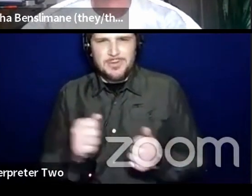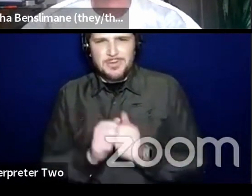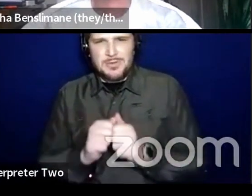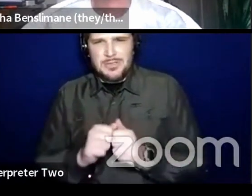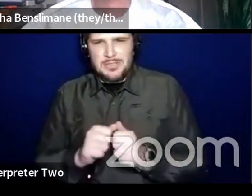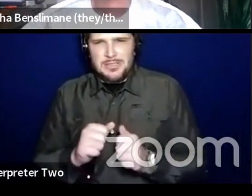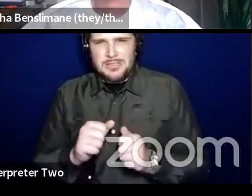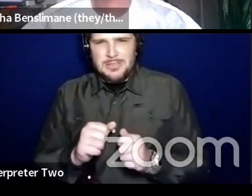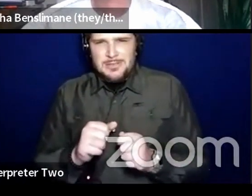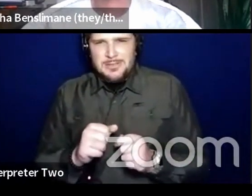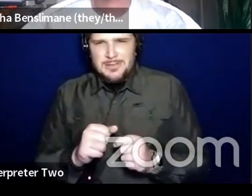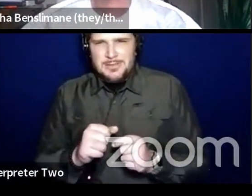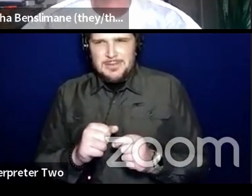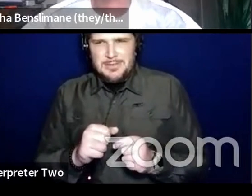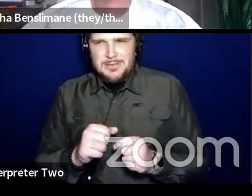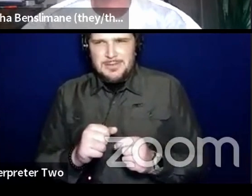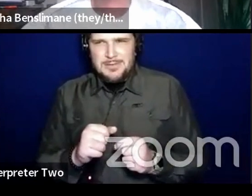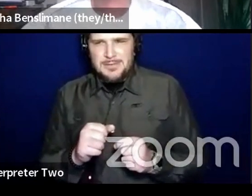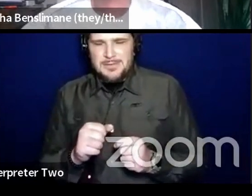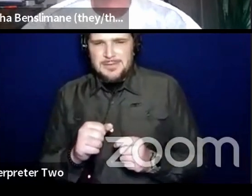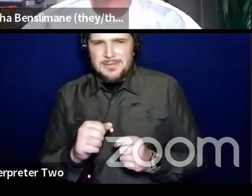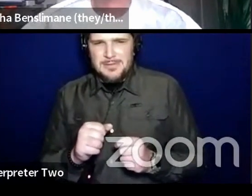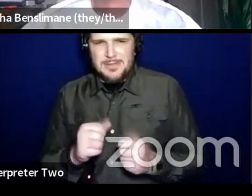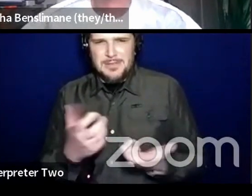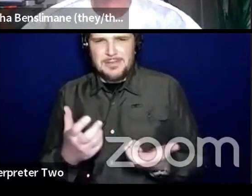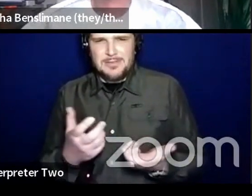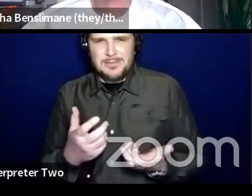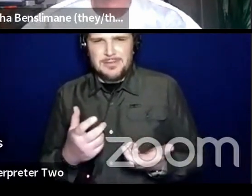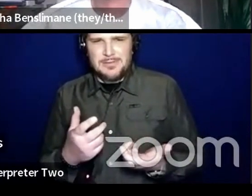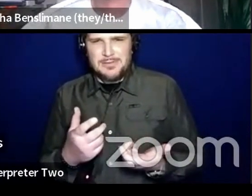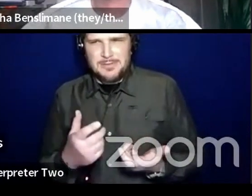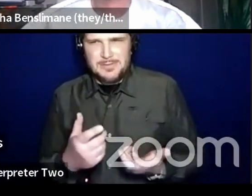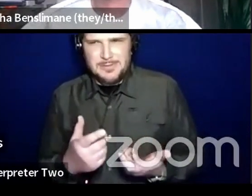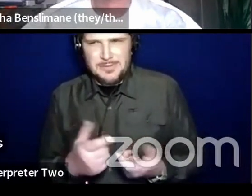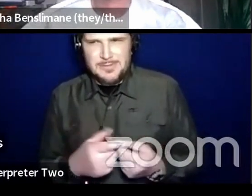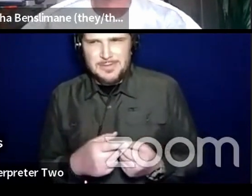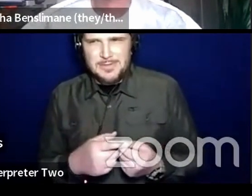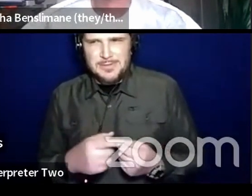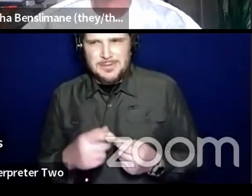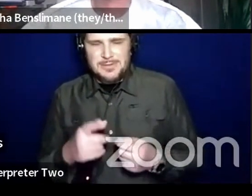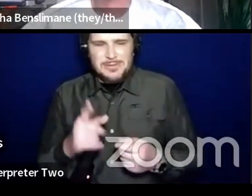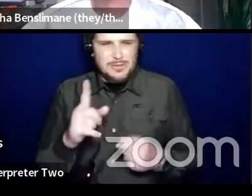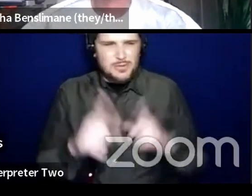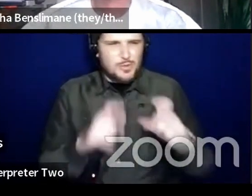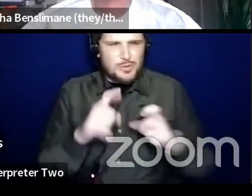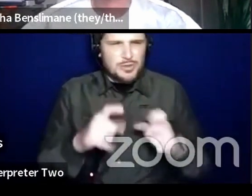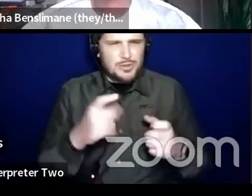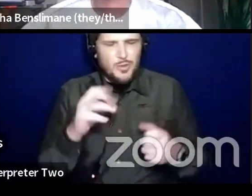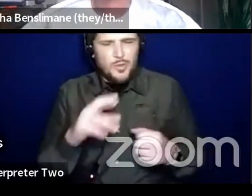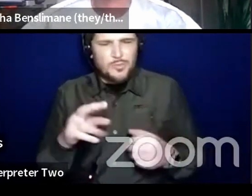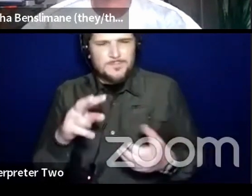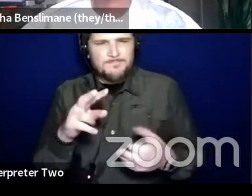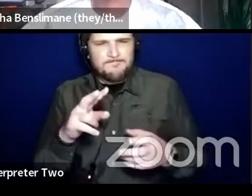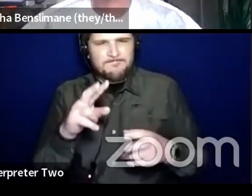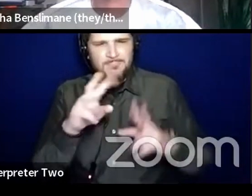and asking questions, thinking about those kind of things while researching what MAiD is, and the fact that